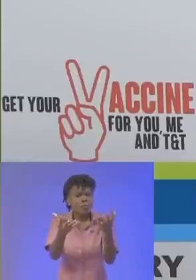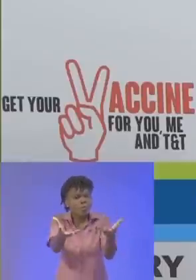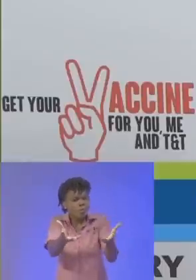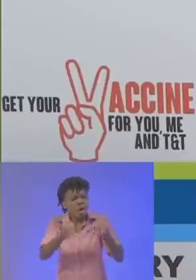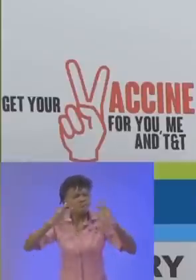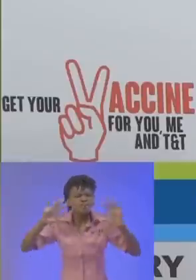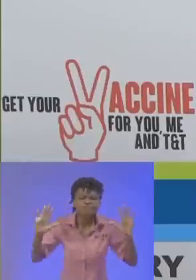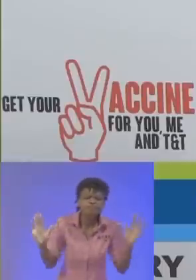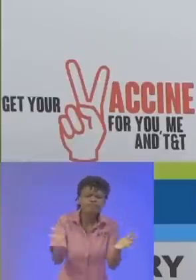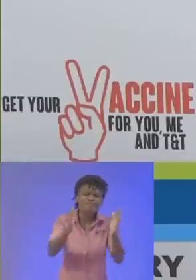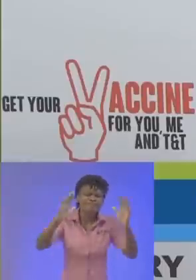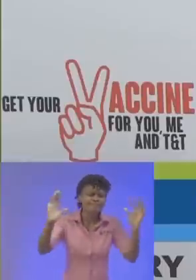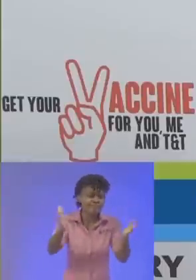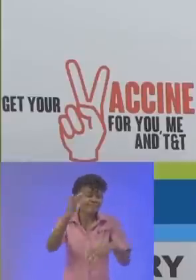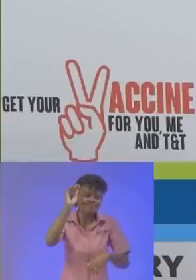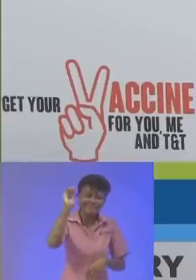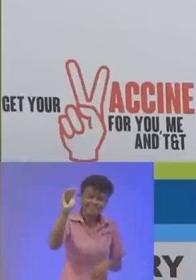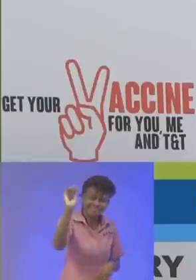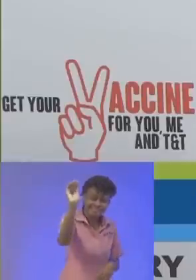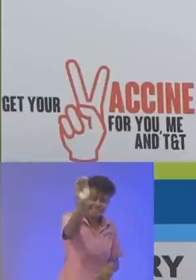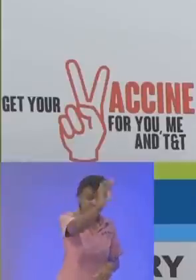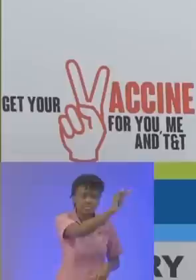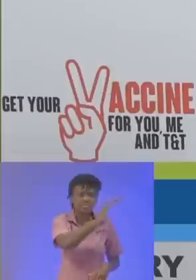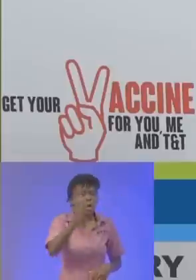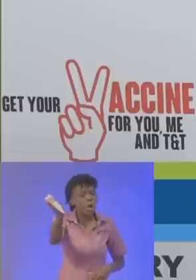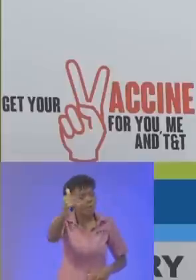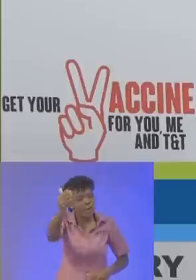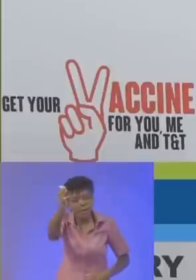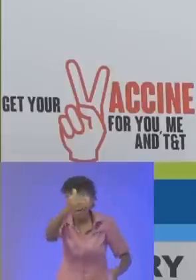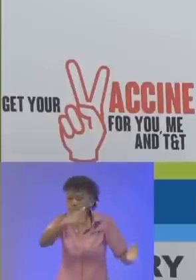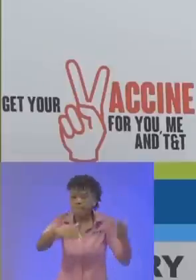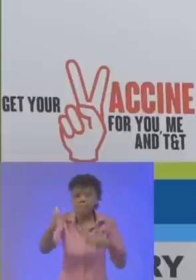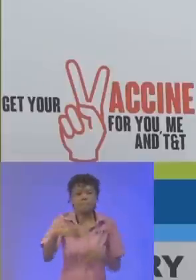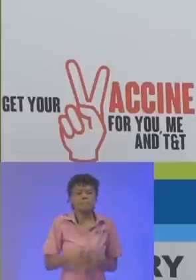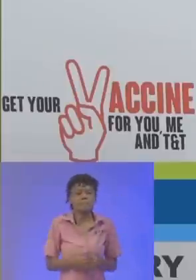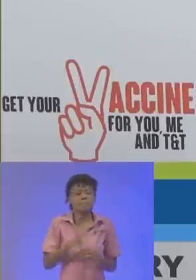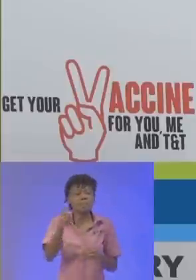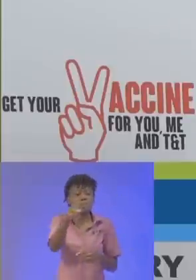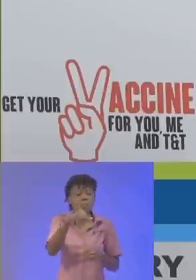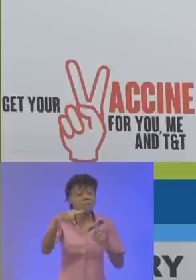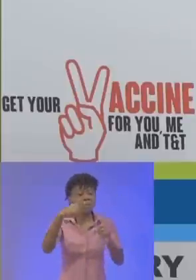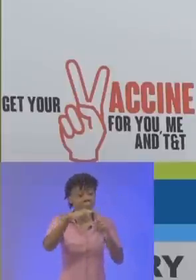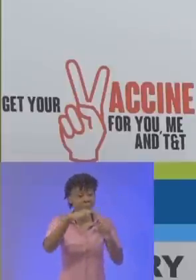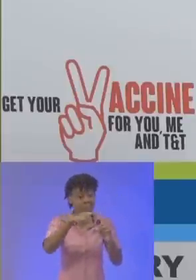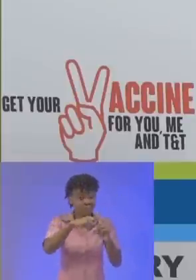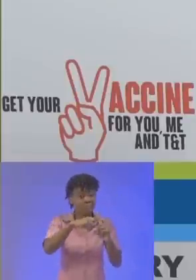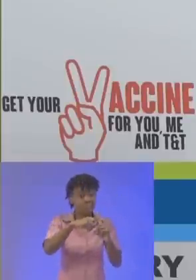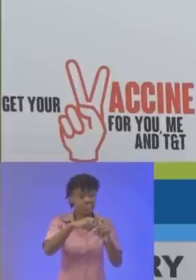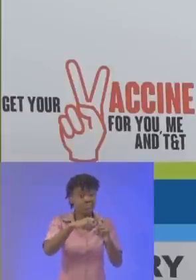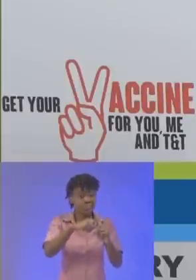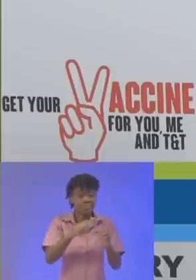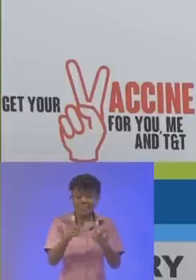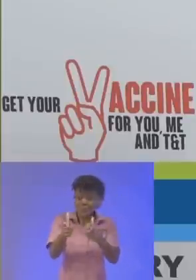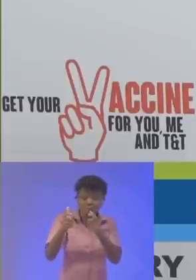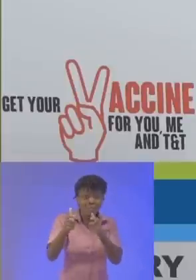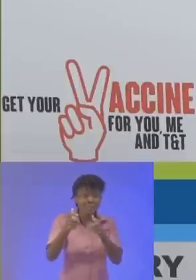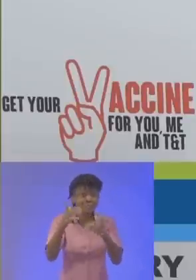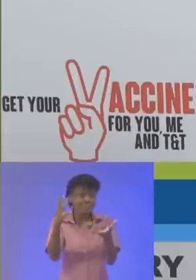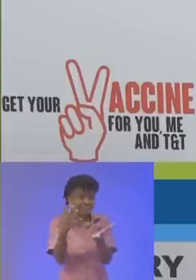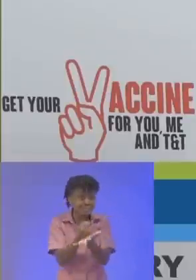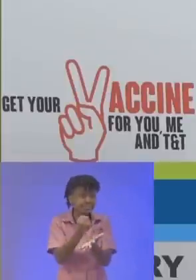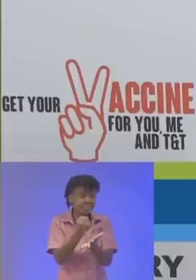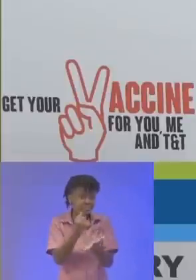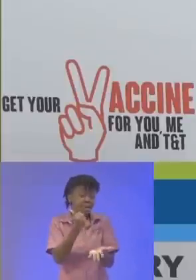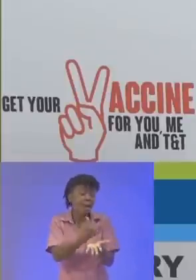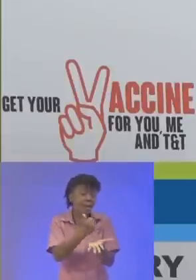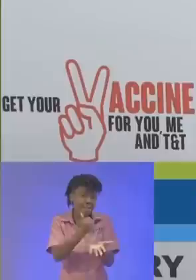to please seek treatment early in the course of your symptoms. Do not delay treatment,